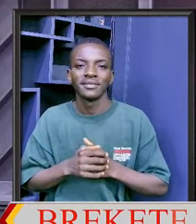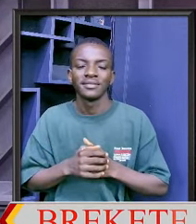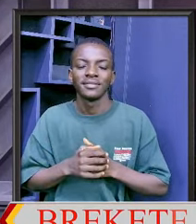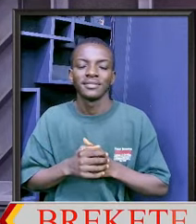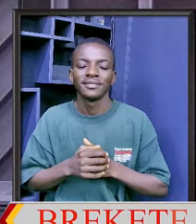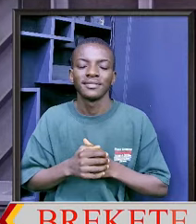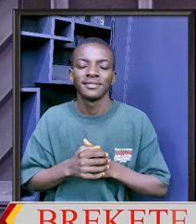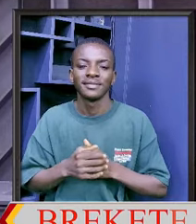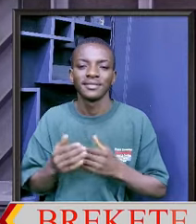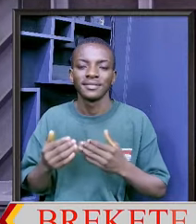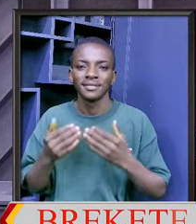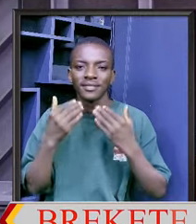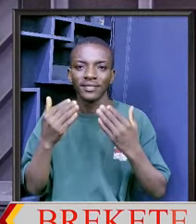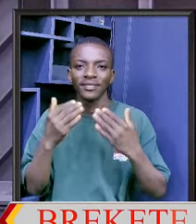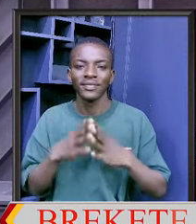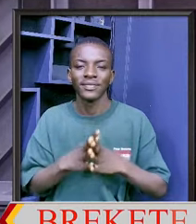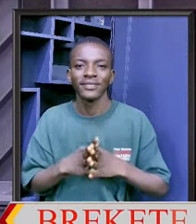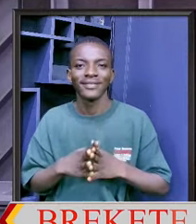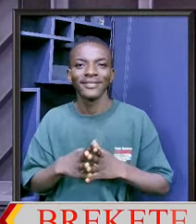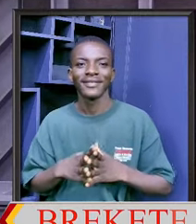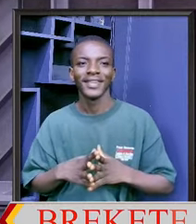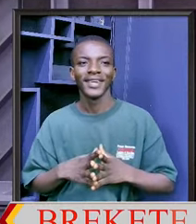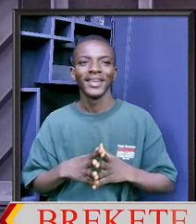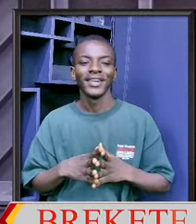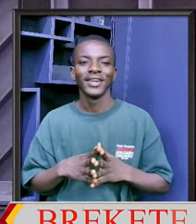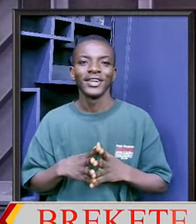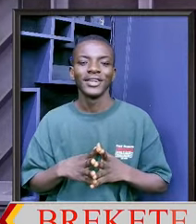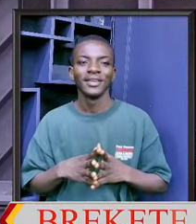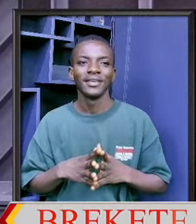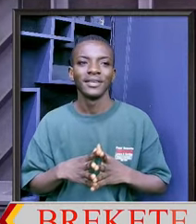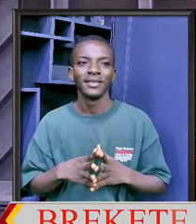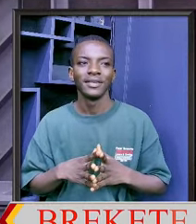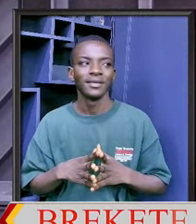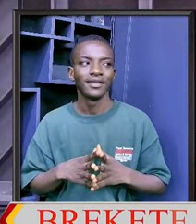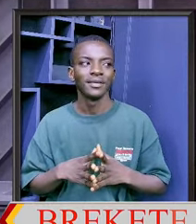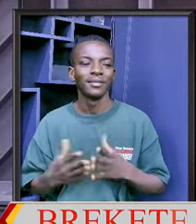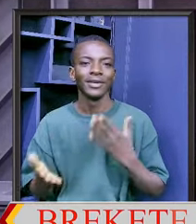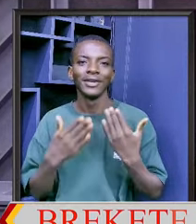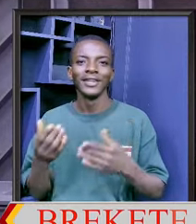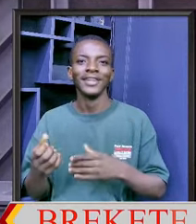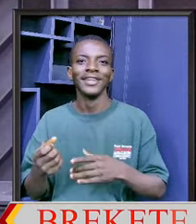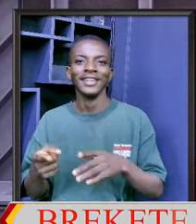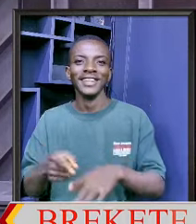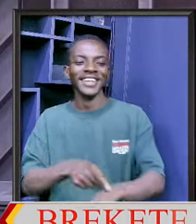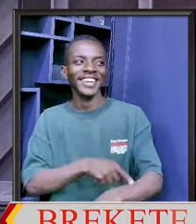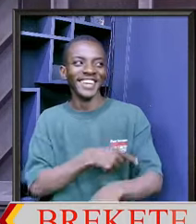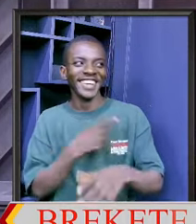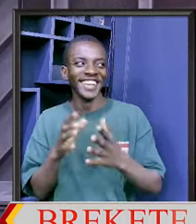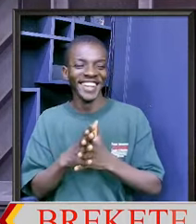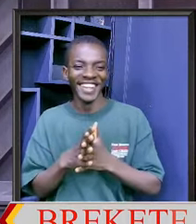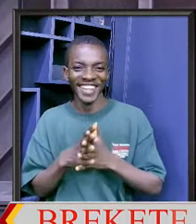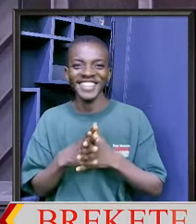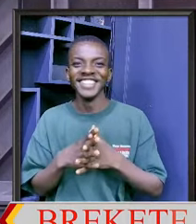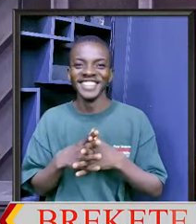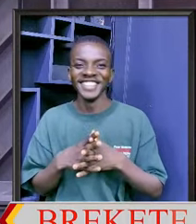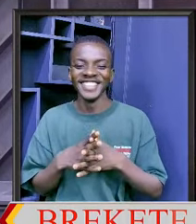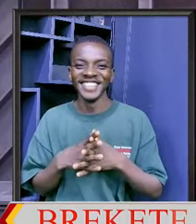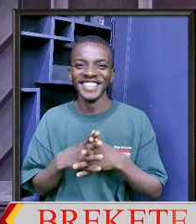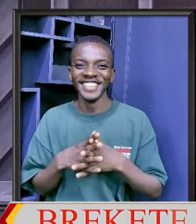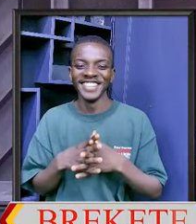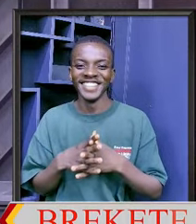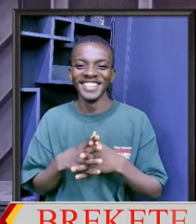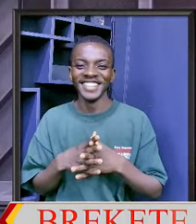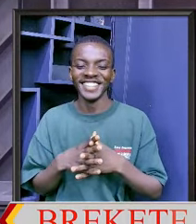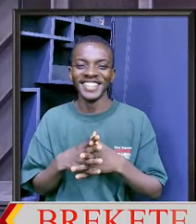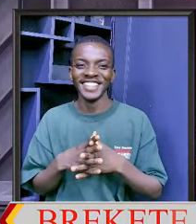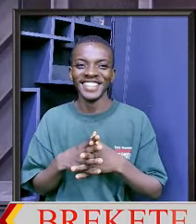Yes. Levinus, thank you. Thank you, President. Thank you. Please, may you live long. We will continue to pray for you. Amen, may you live amen, long yeah, so that